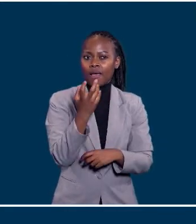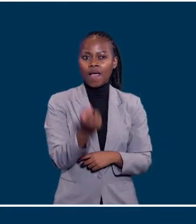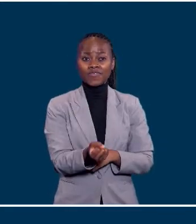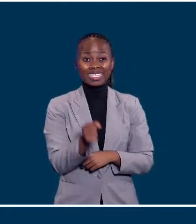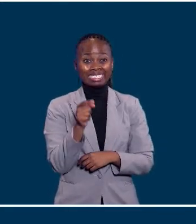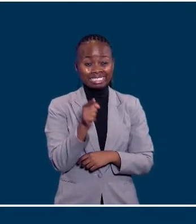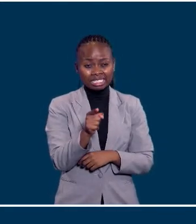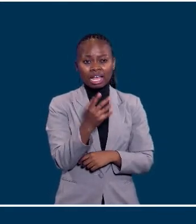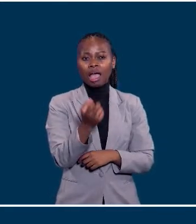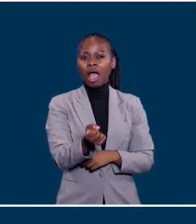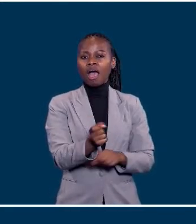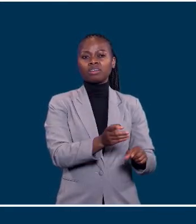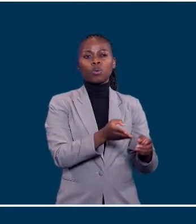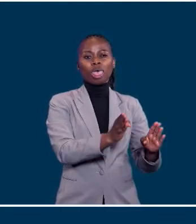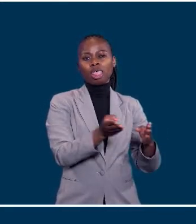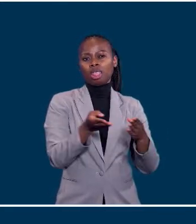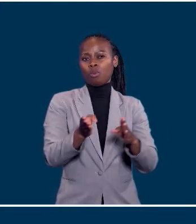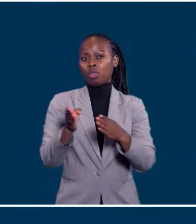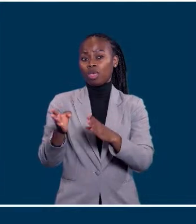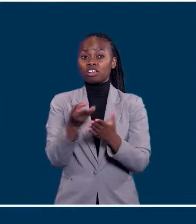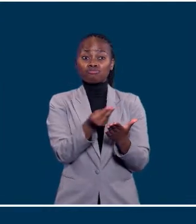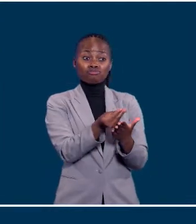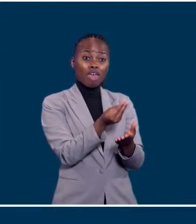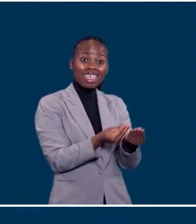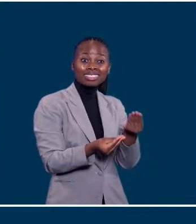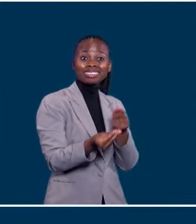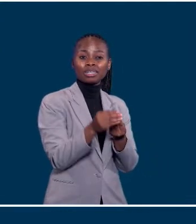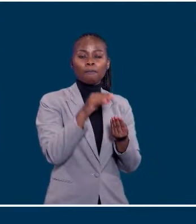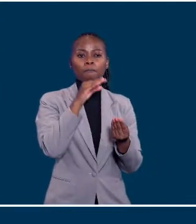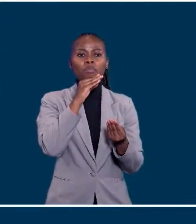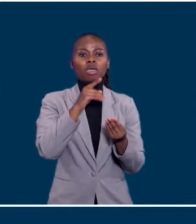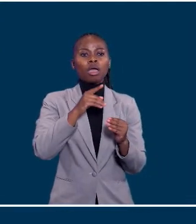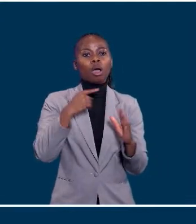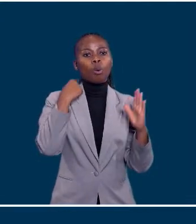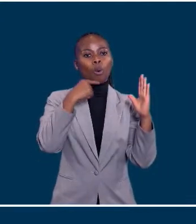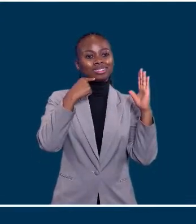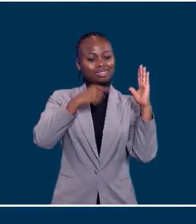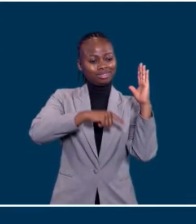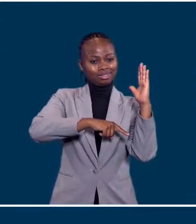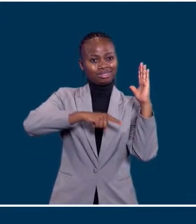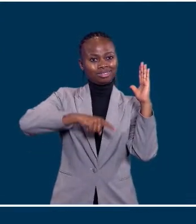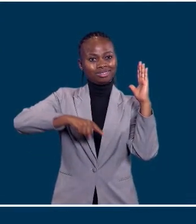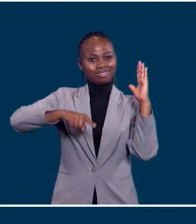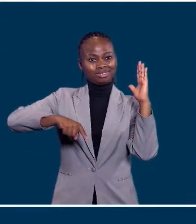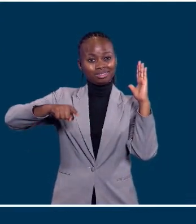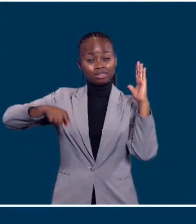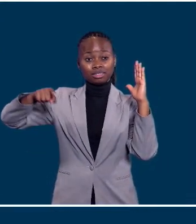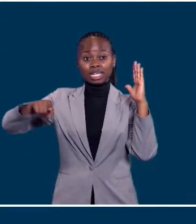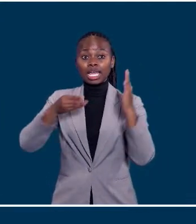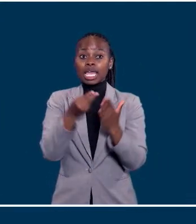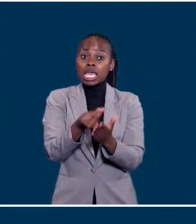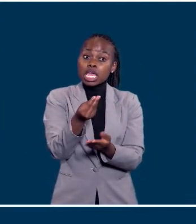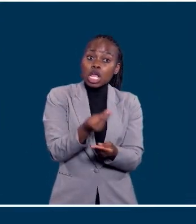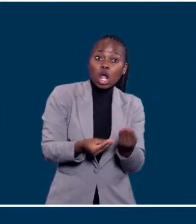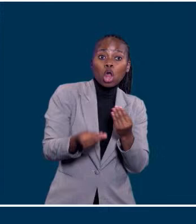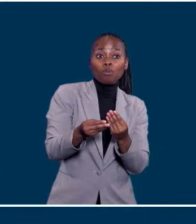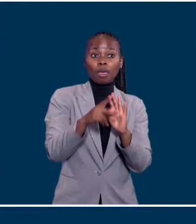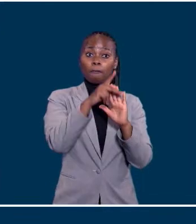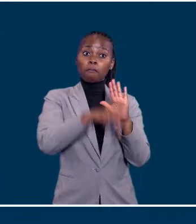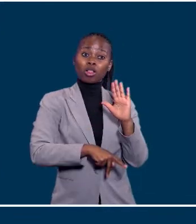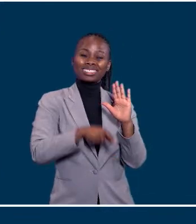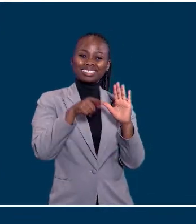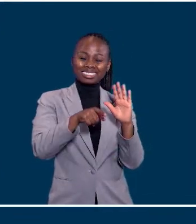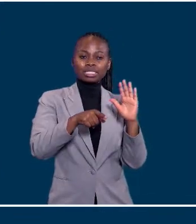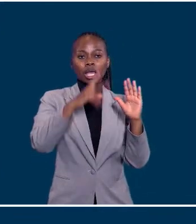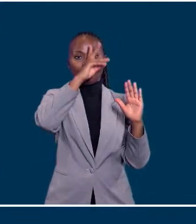in various ways. The trade is the white and the economic policy is the blue. And you can see two